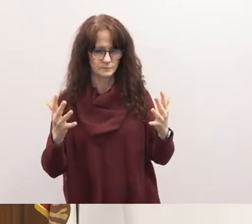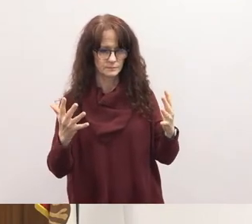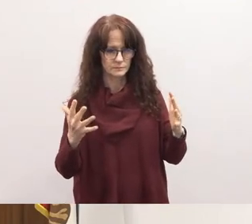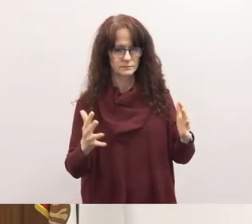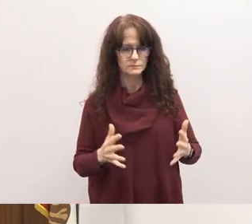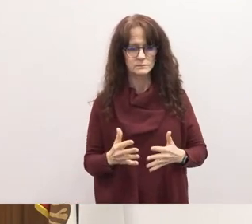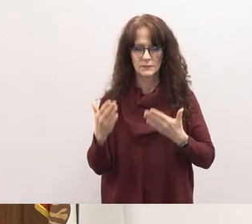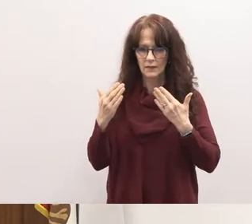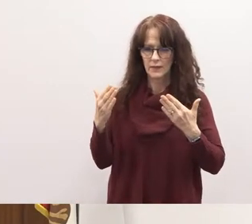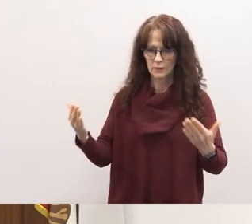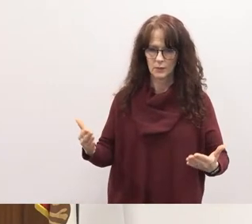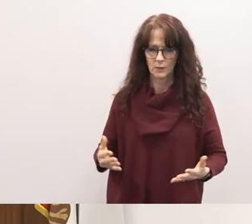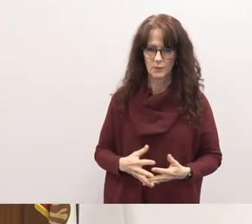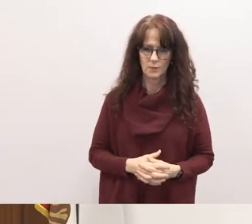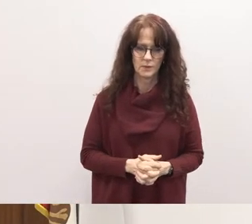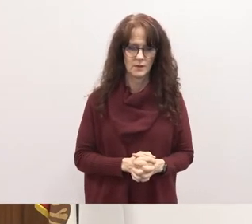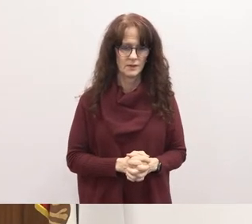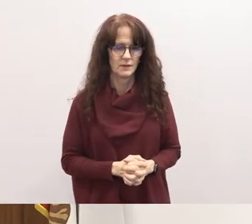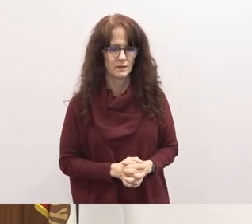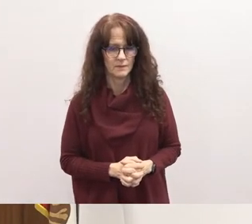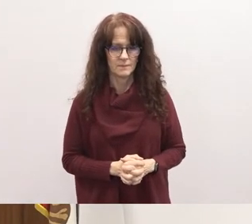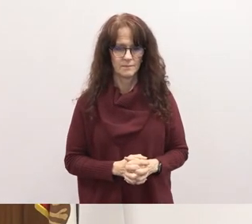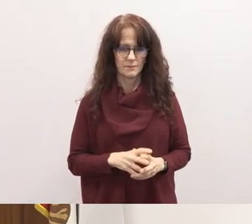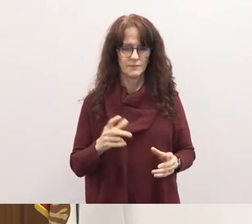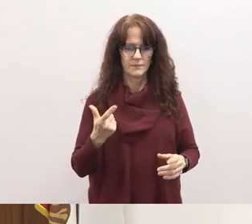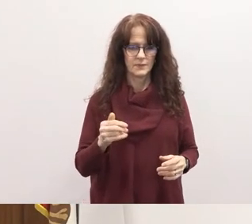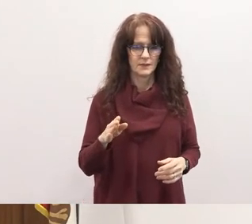Thank you. Next, we have Grace.